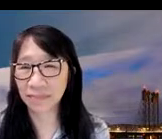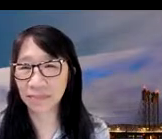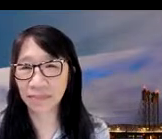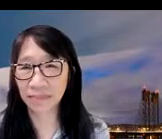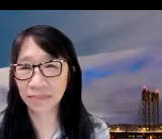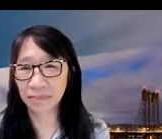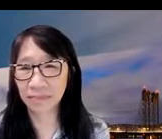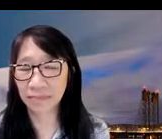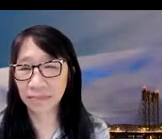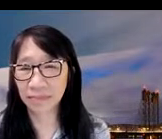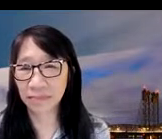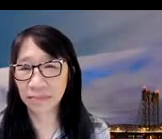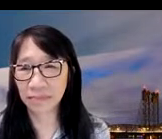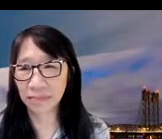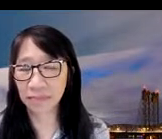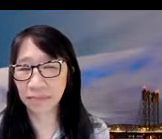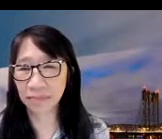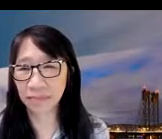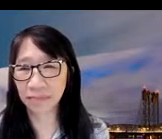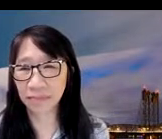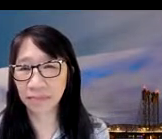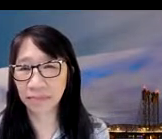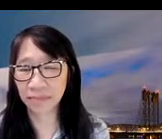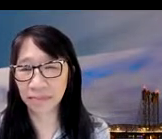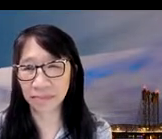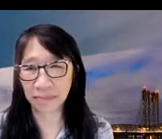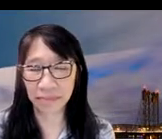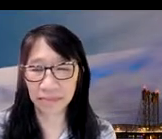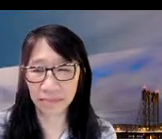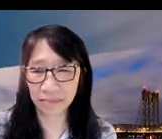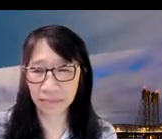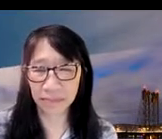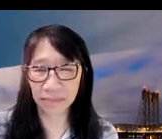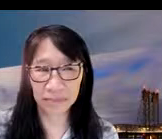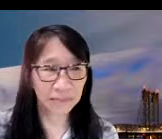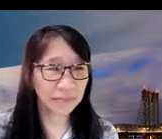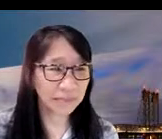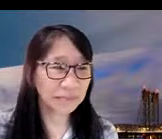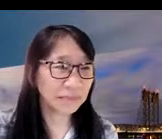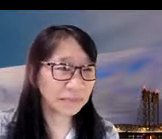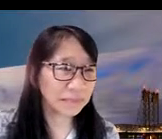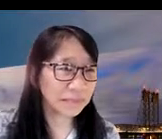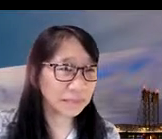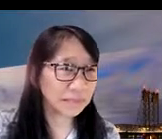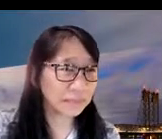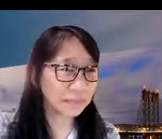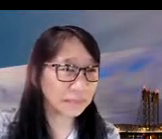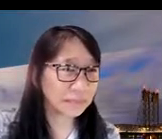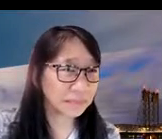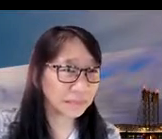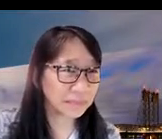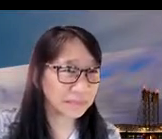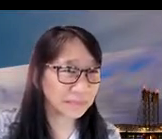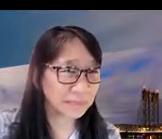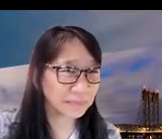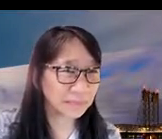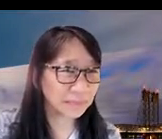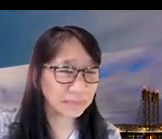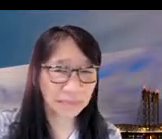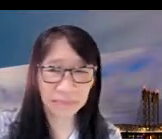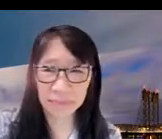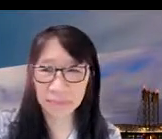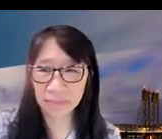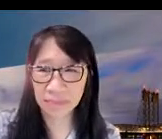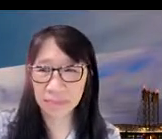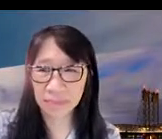group as a whole can reference different locations as we're as we're talking about them. The one that Um,